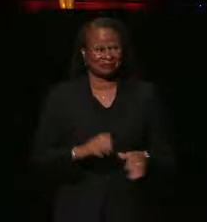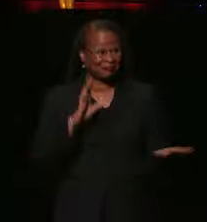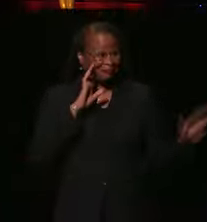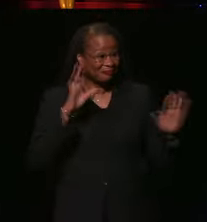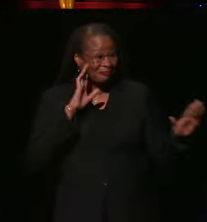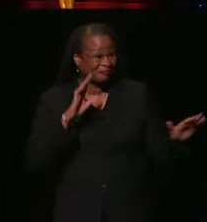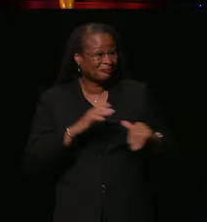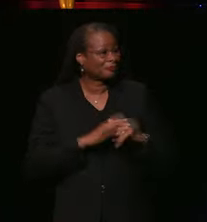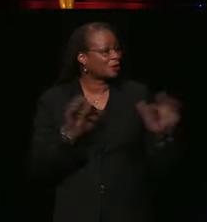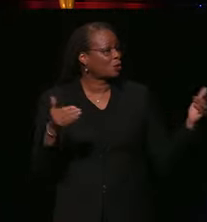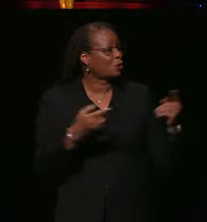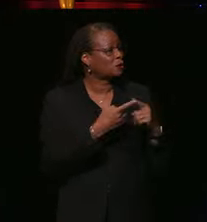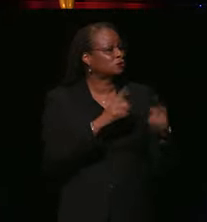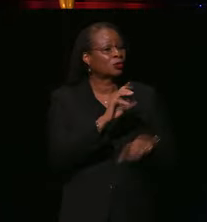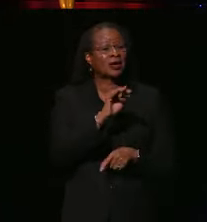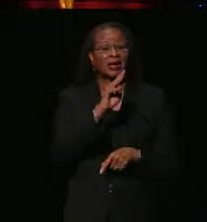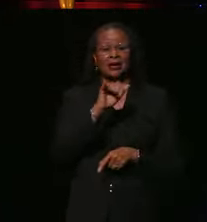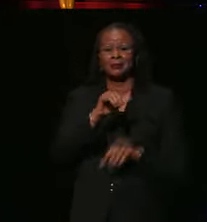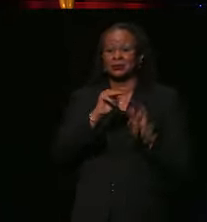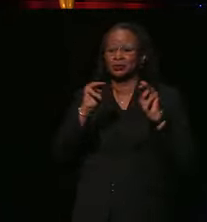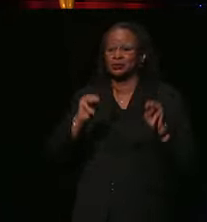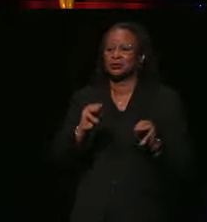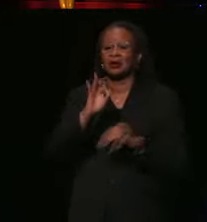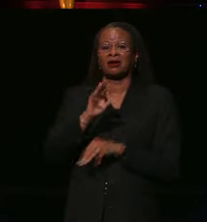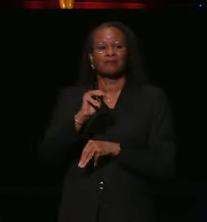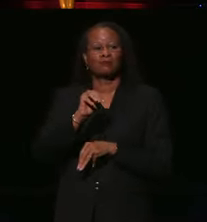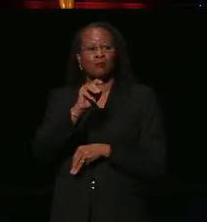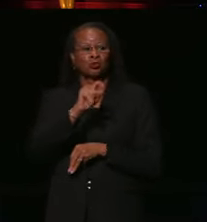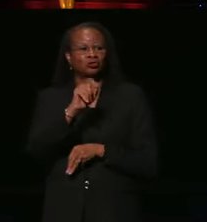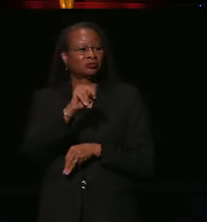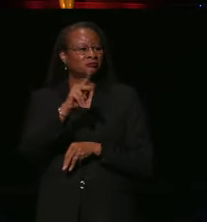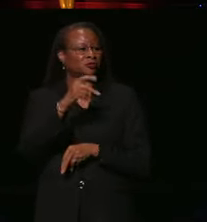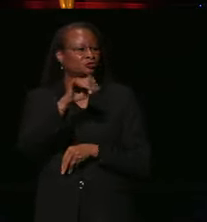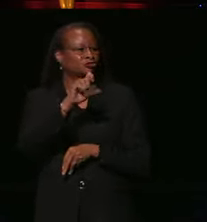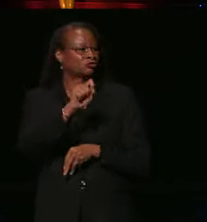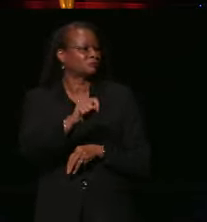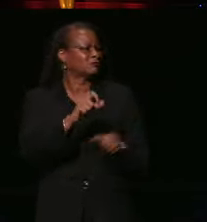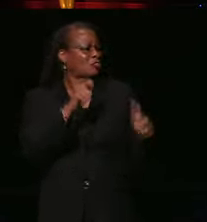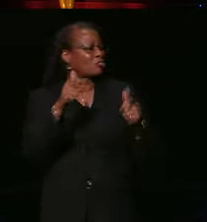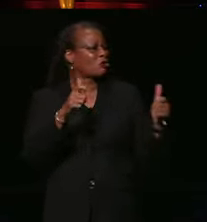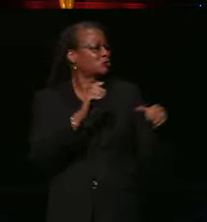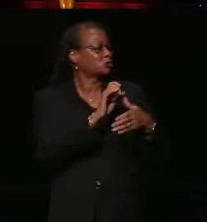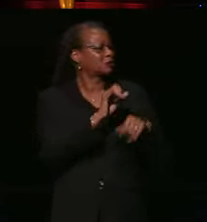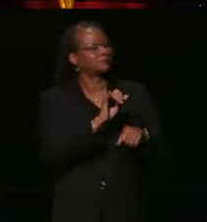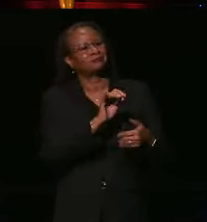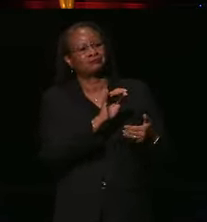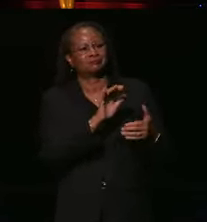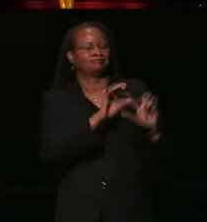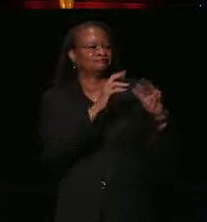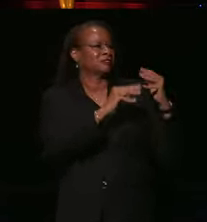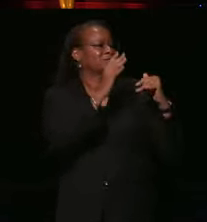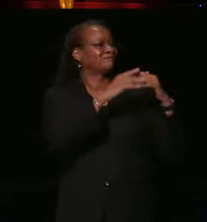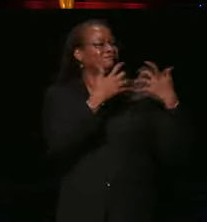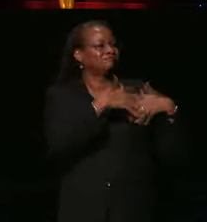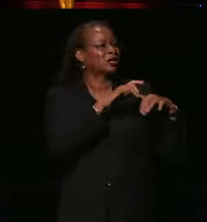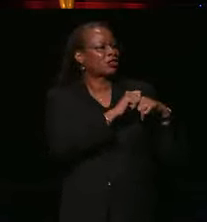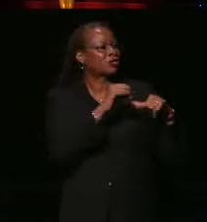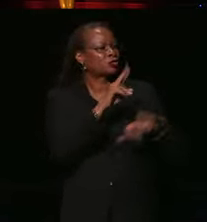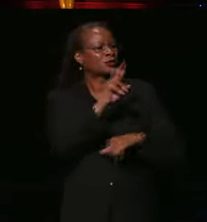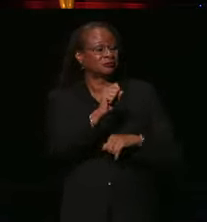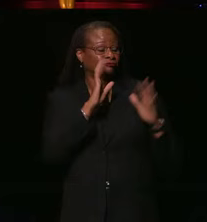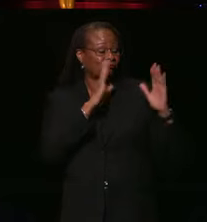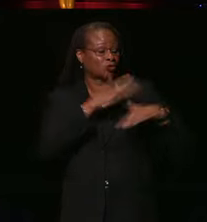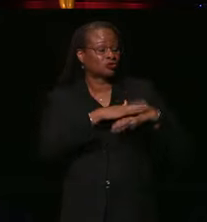Hi. Welcome to the Academy Museum of Motion Pictures, the largest institution in the United States devoted to the